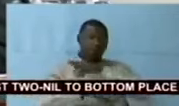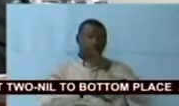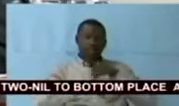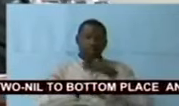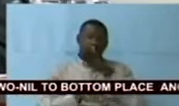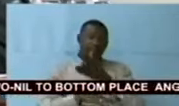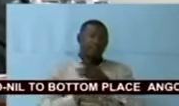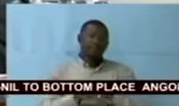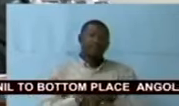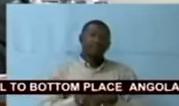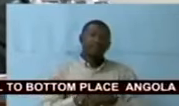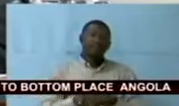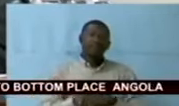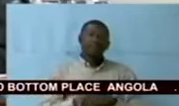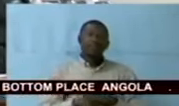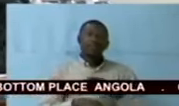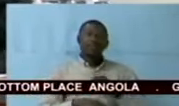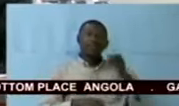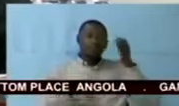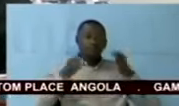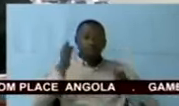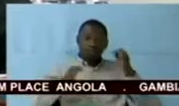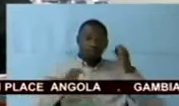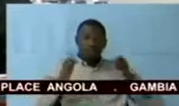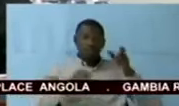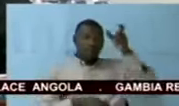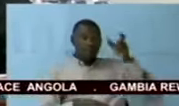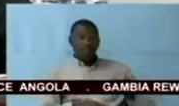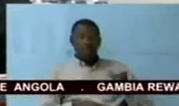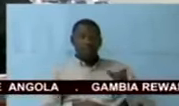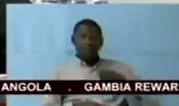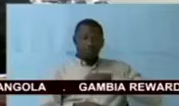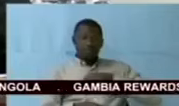judge did not come to court till